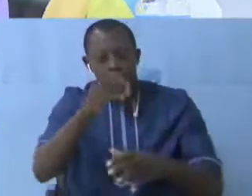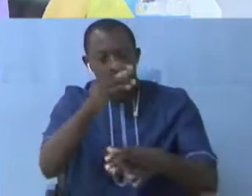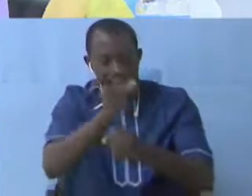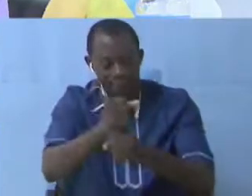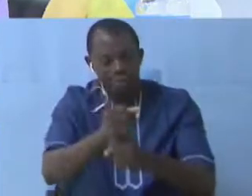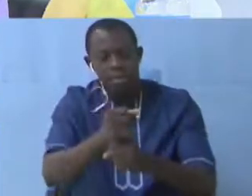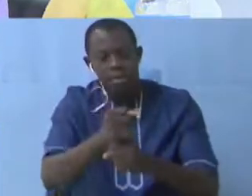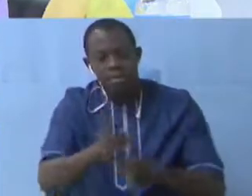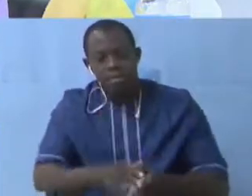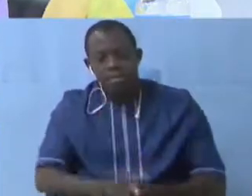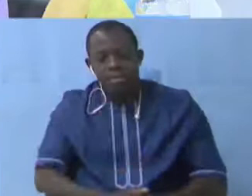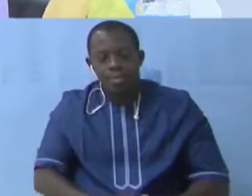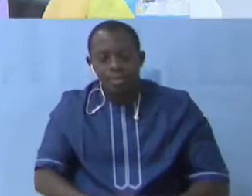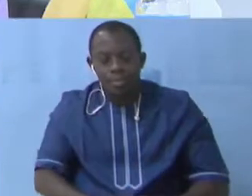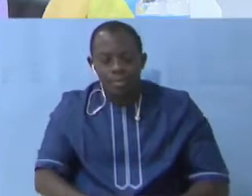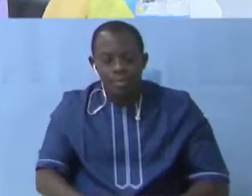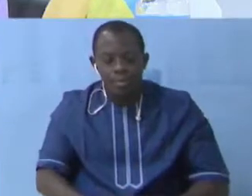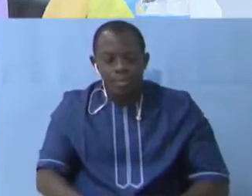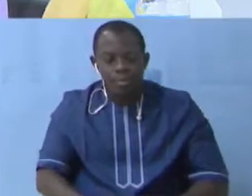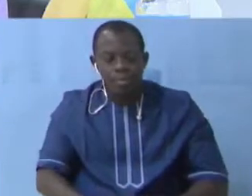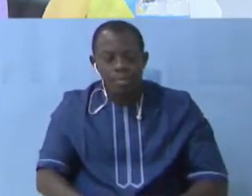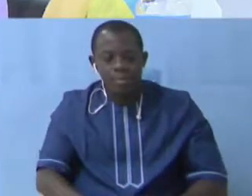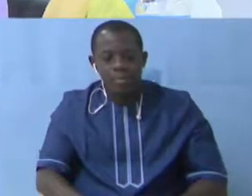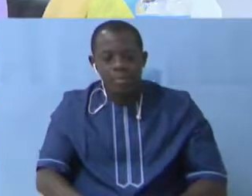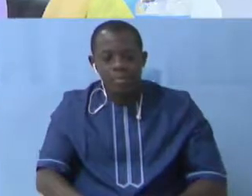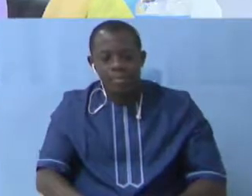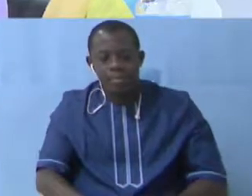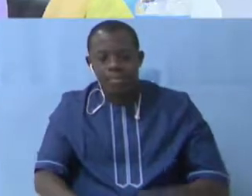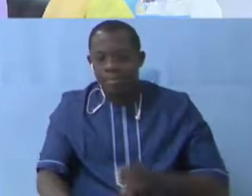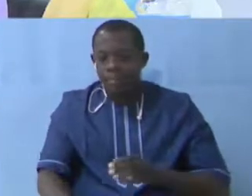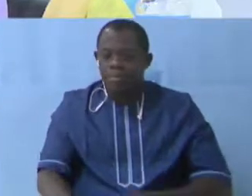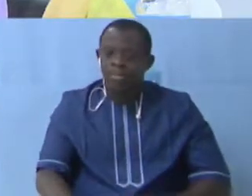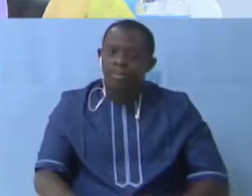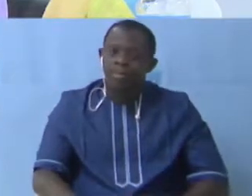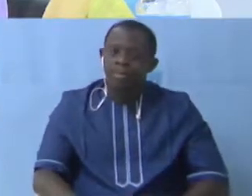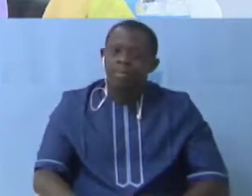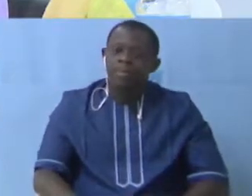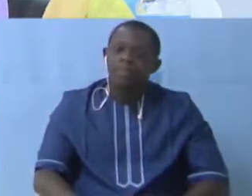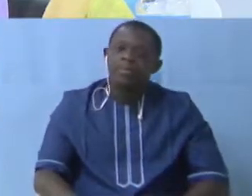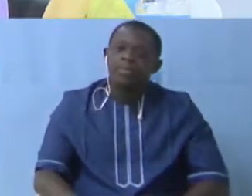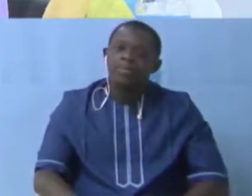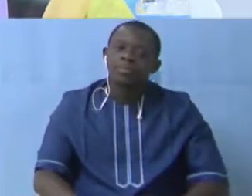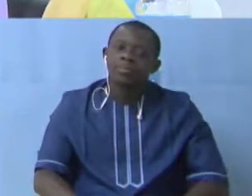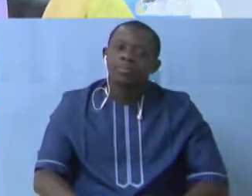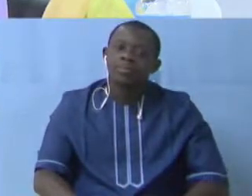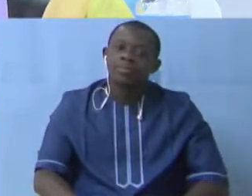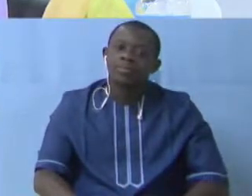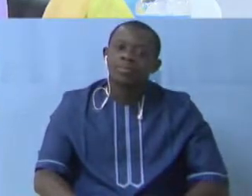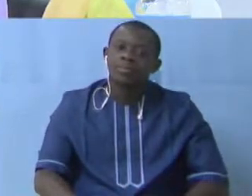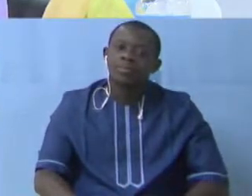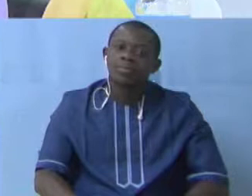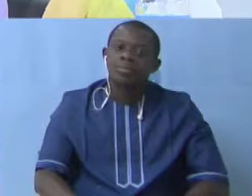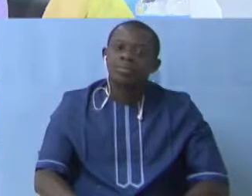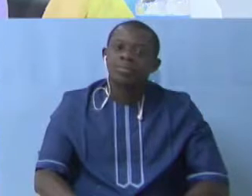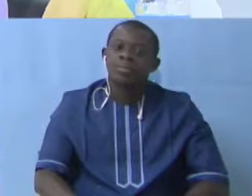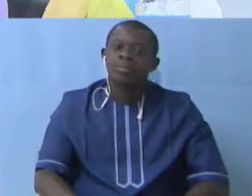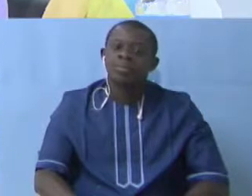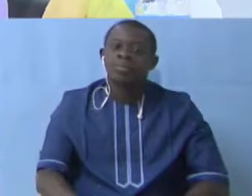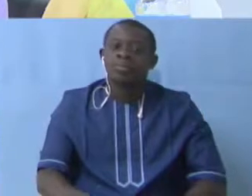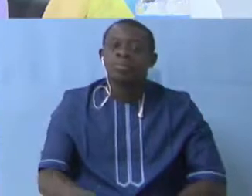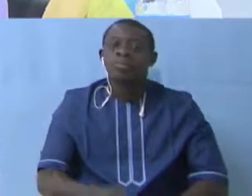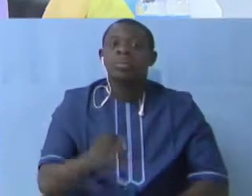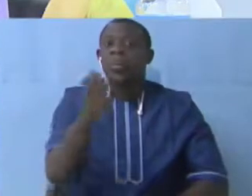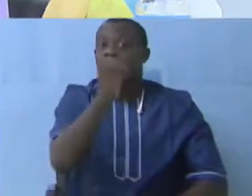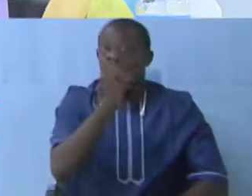ebal leen ci yeneen buntu liggéeykaay yi nga xam ne mën nañ leen a dimbale. Yeah, that's how but there were really significant number